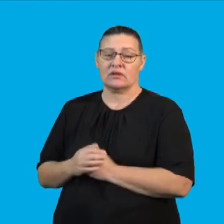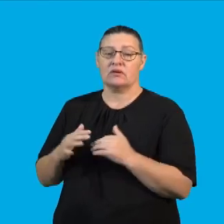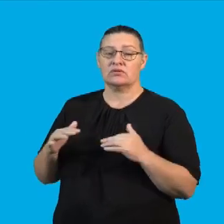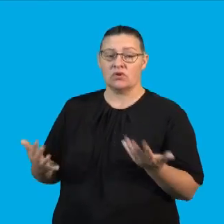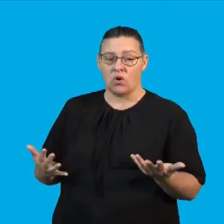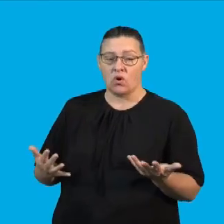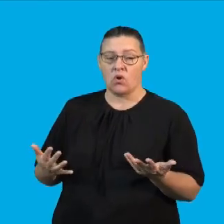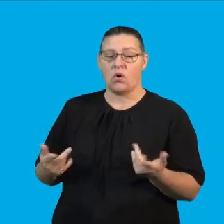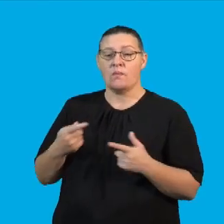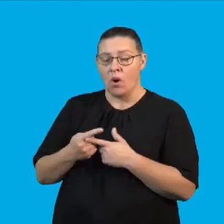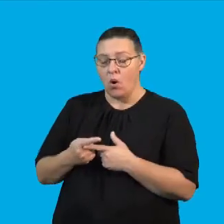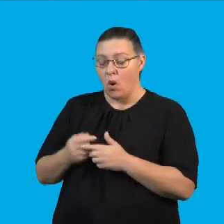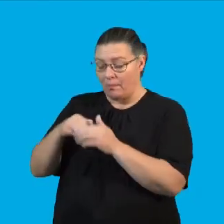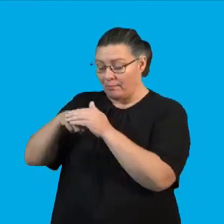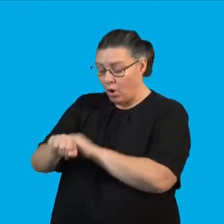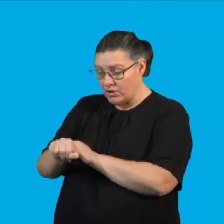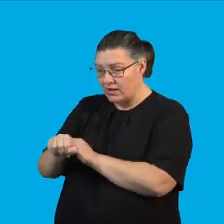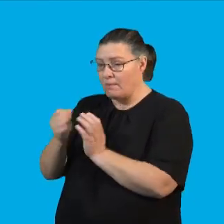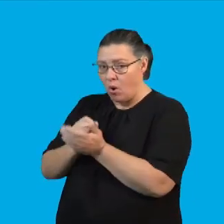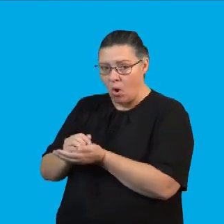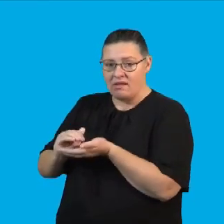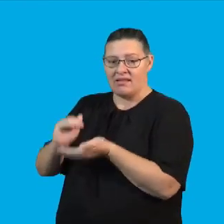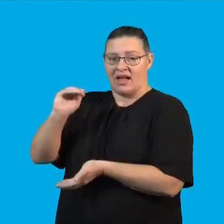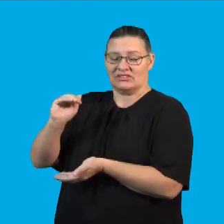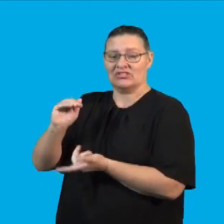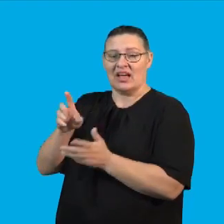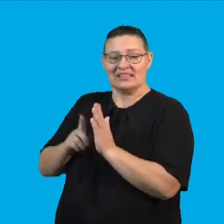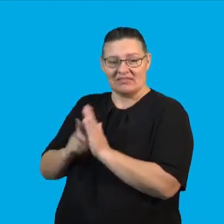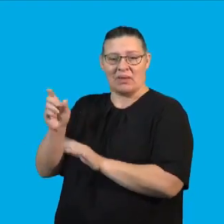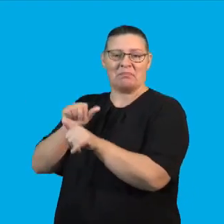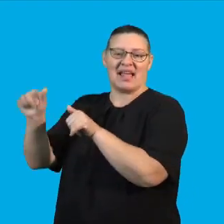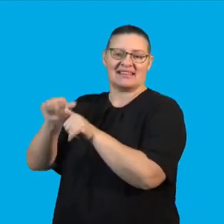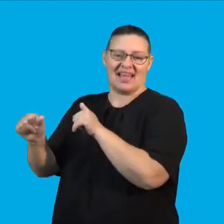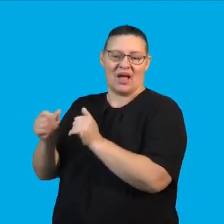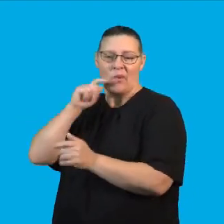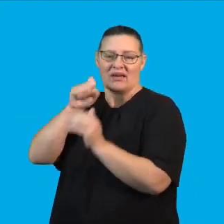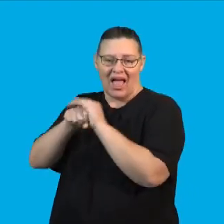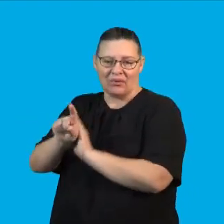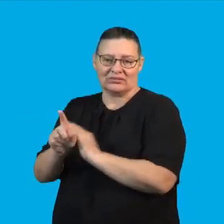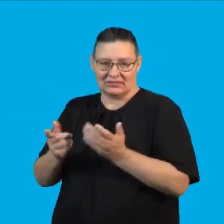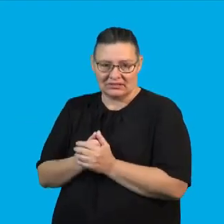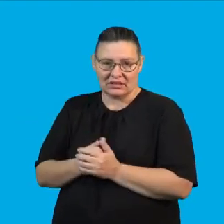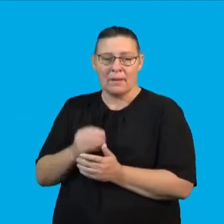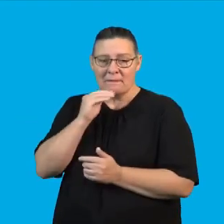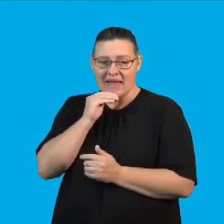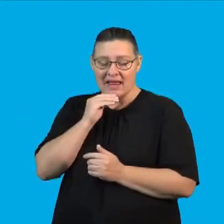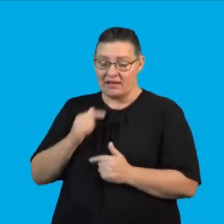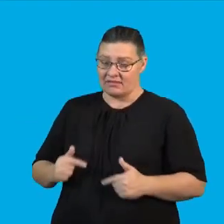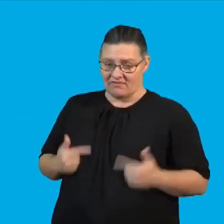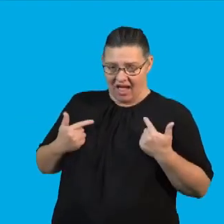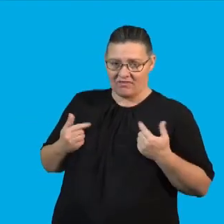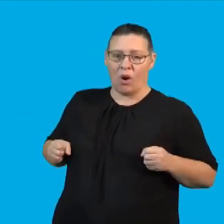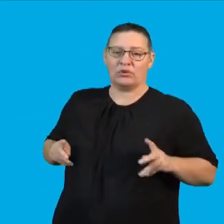yolk, so young are larger and more developed when they hatch, giving them a better chance